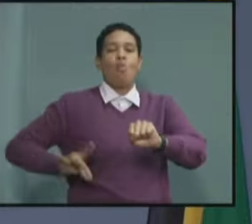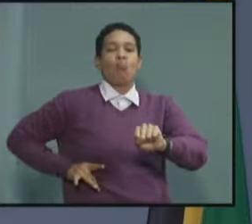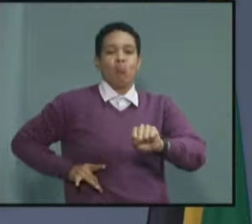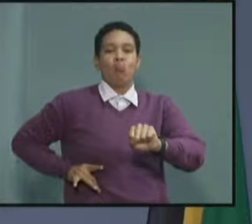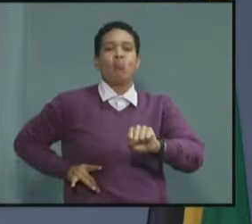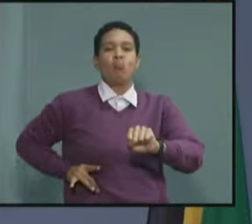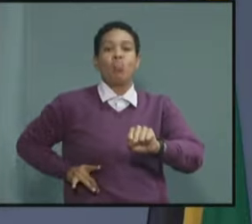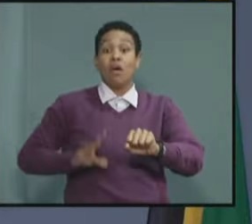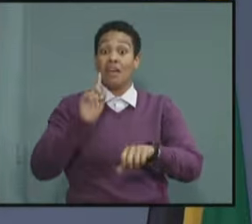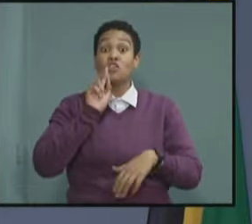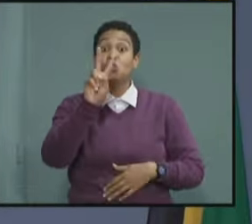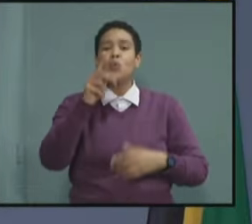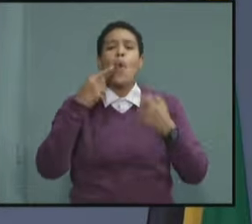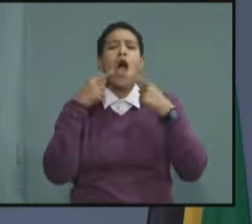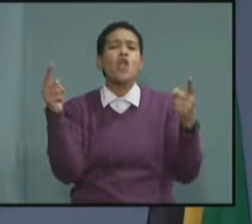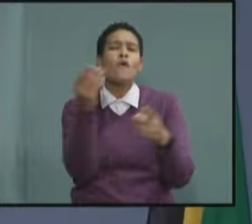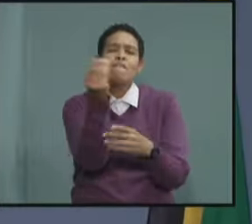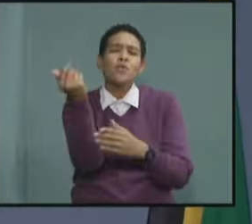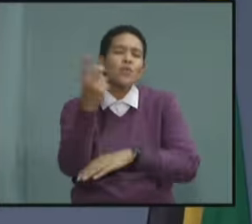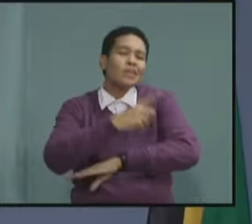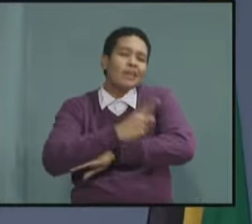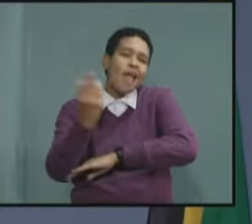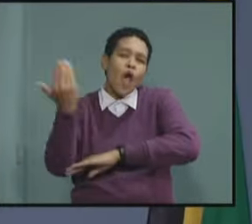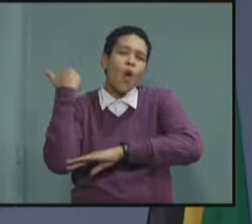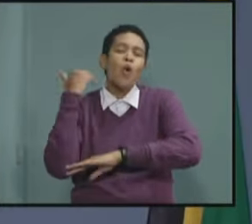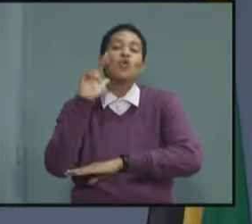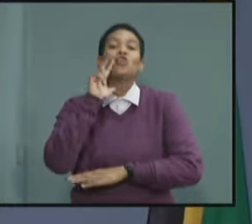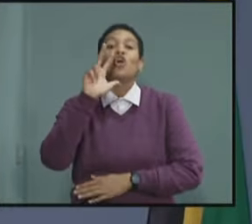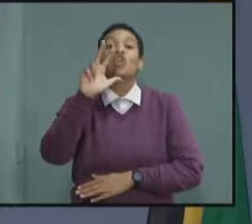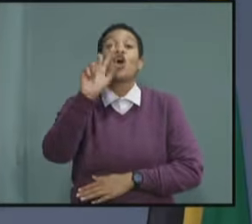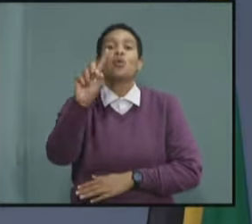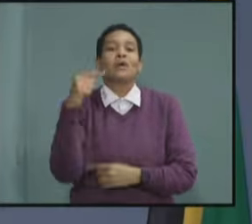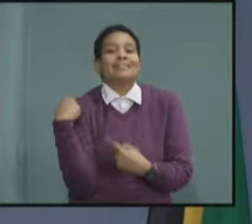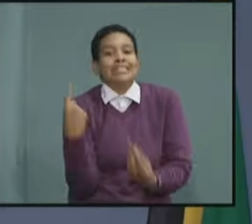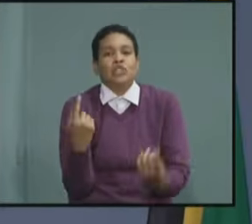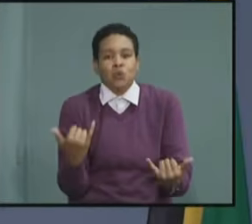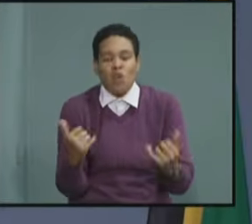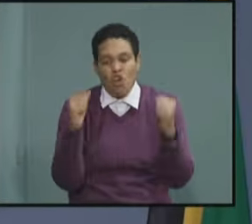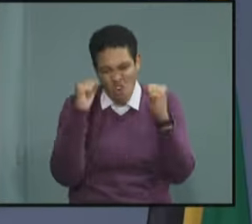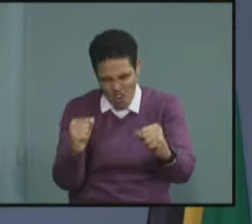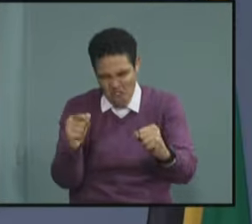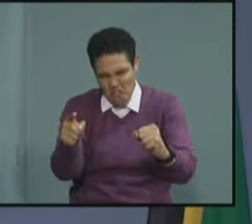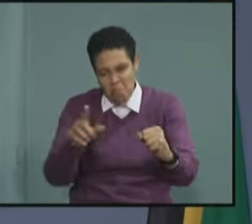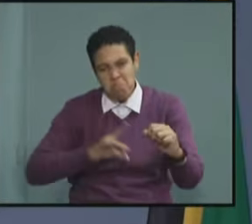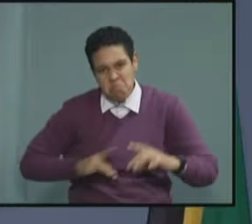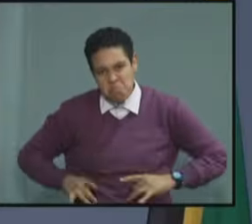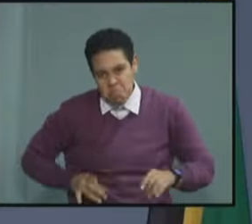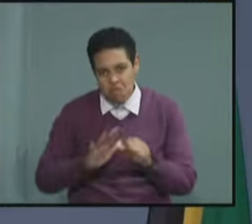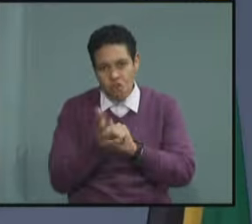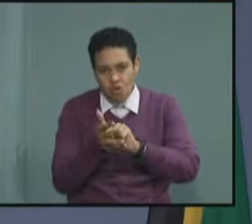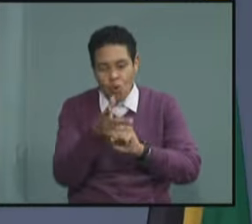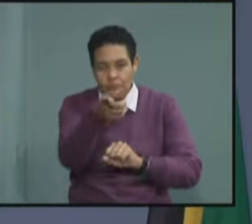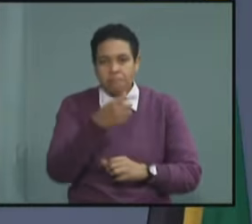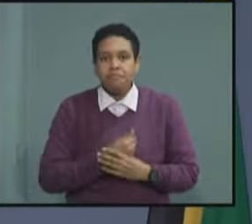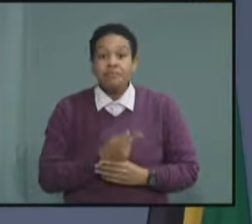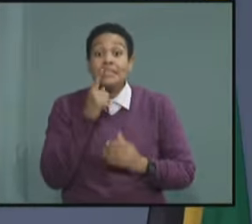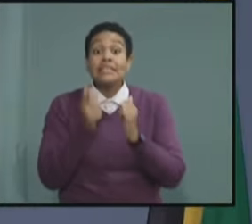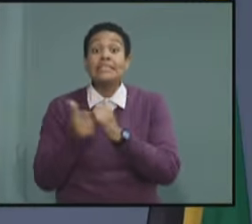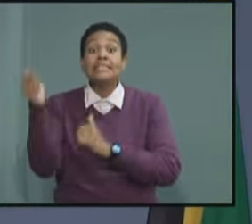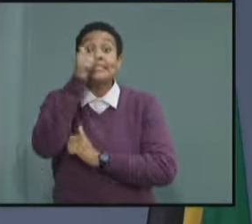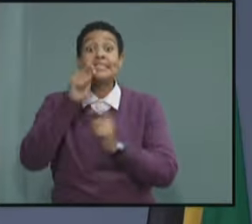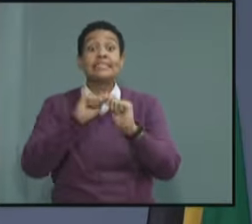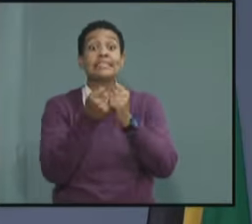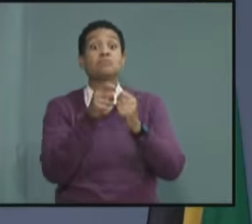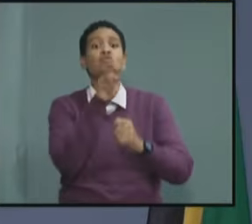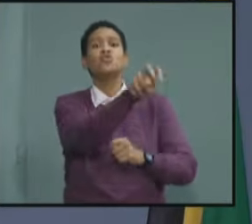were announced a few days ago, so 31 since today. A senior team from the ministry visited the